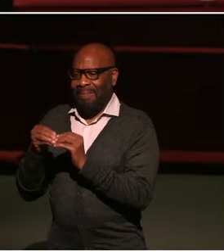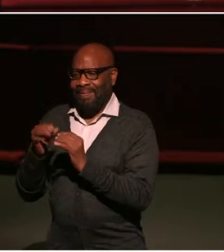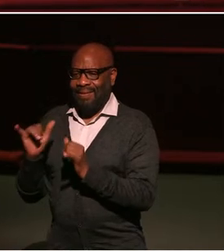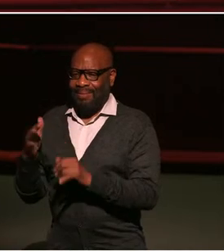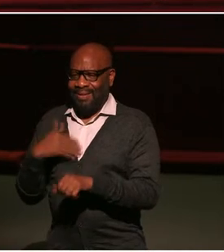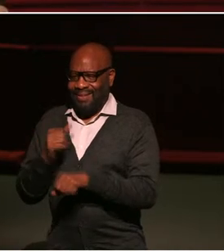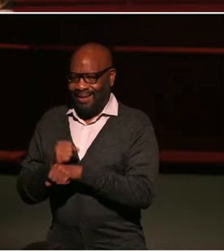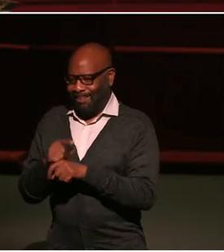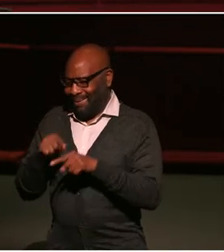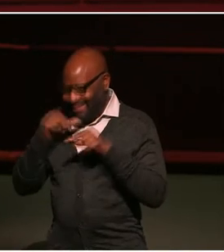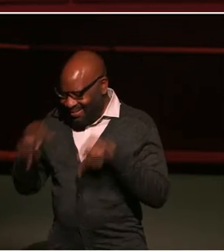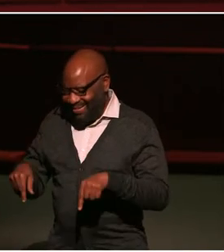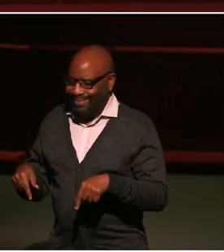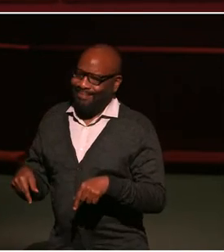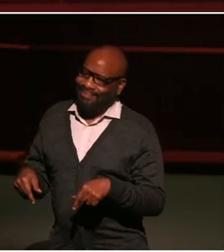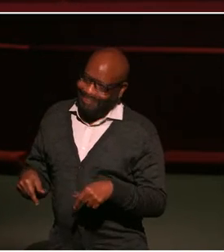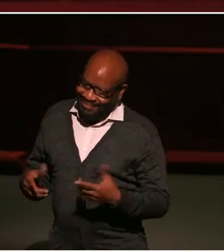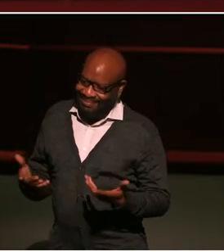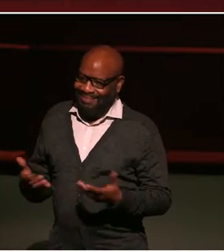special song that would be sung by